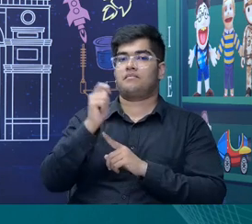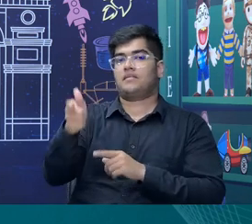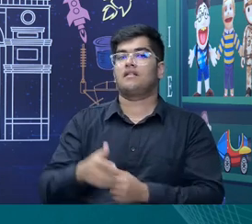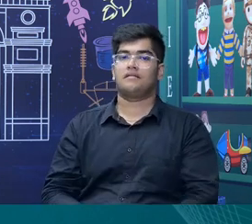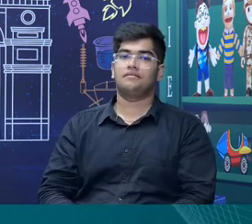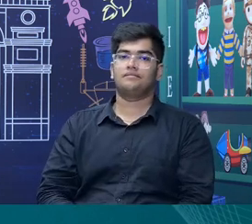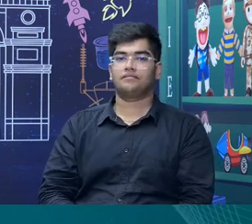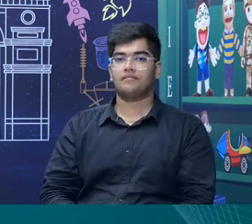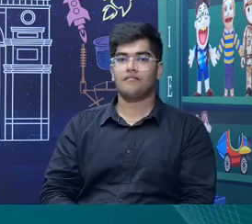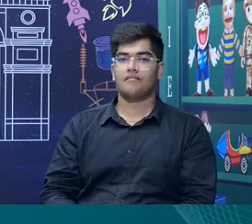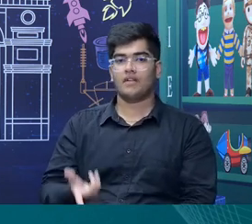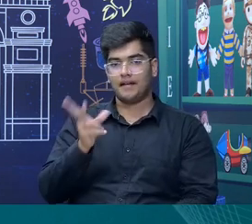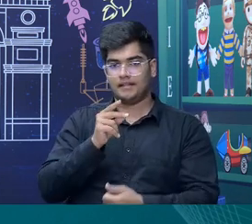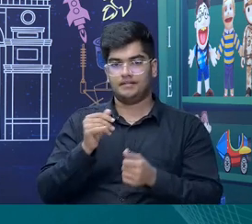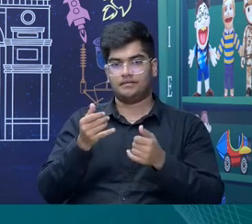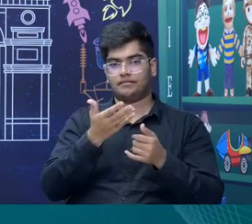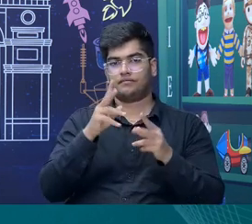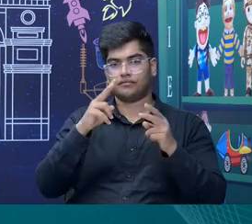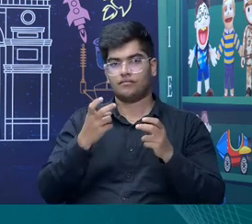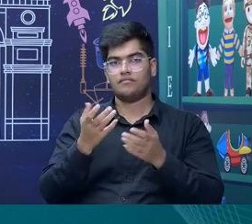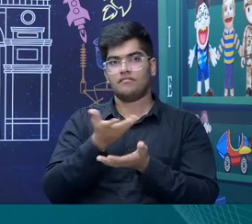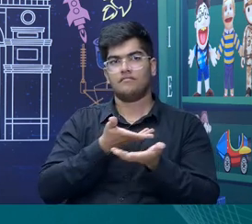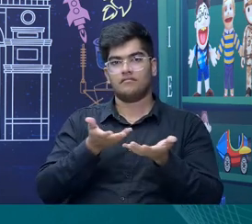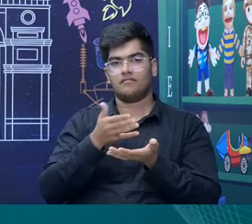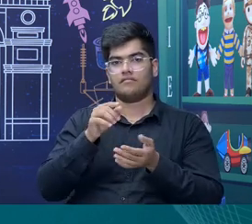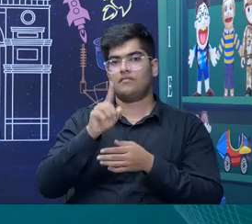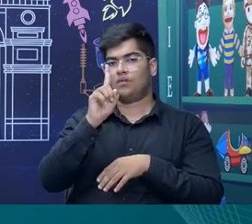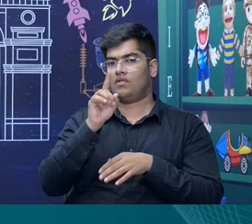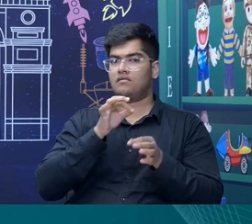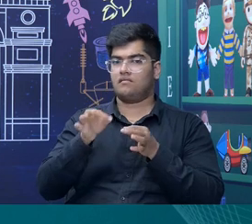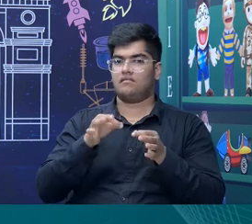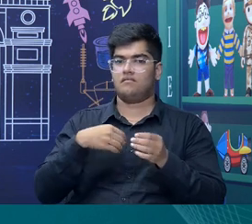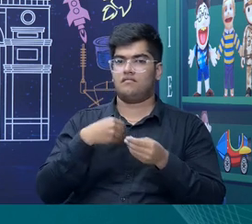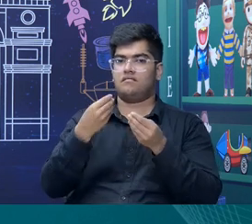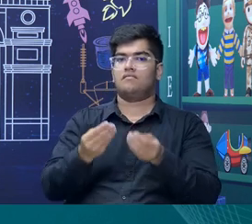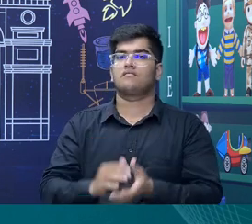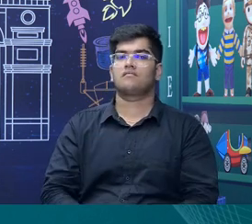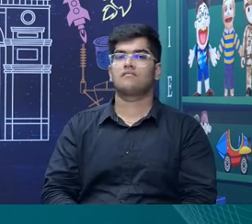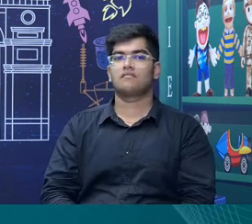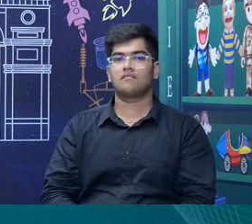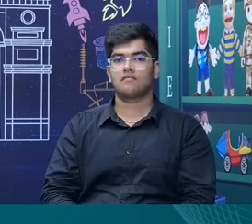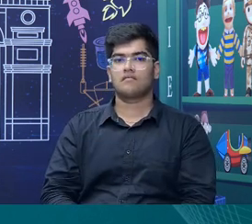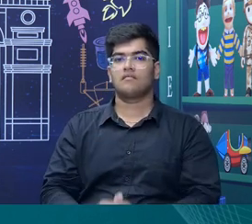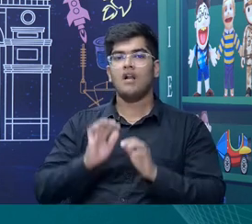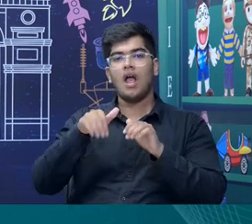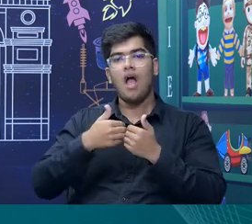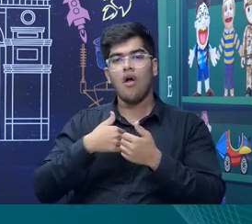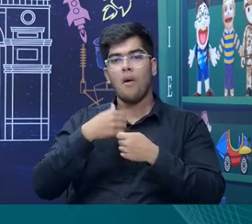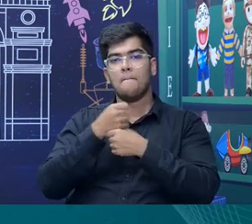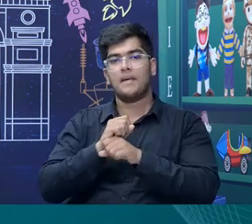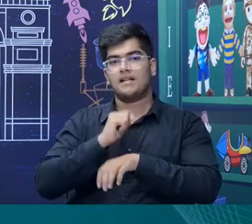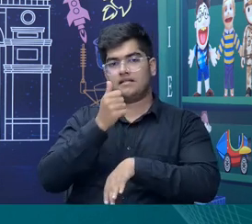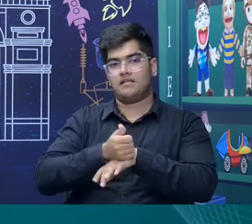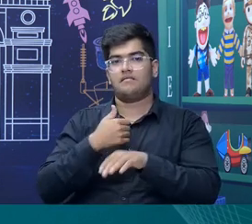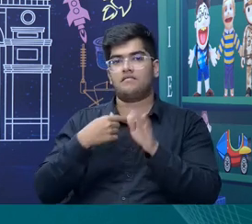then activity again simple thing not just we will just take one particular thing and now how to prepare the Emma